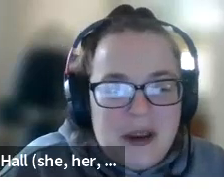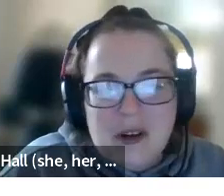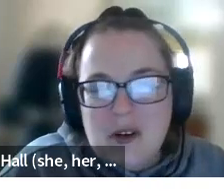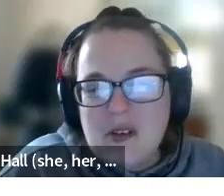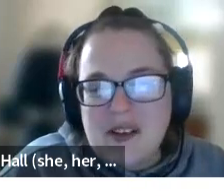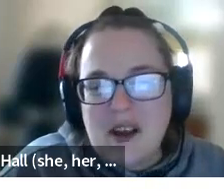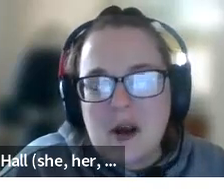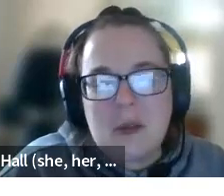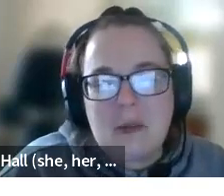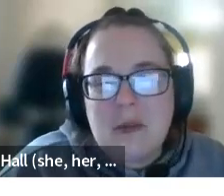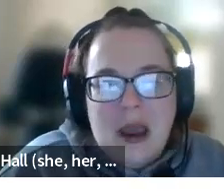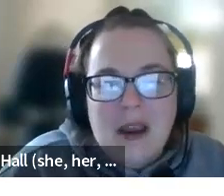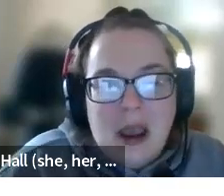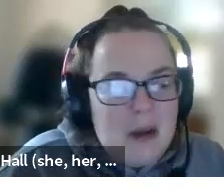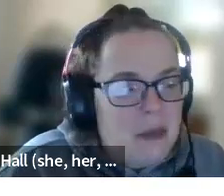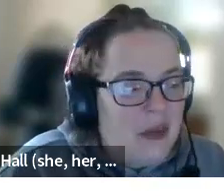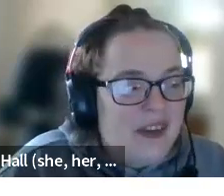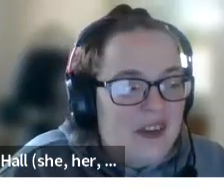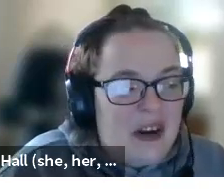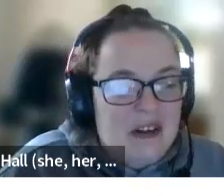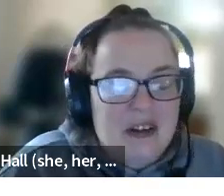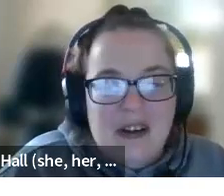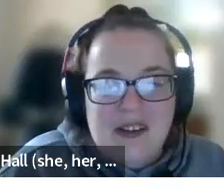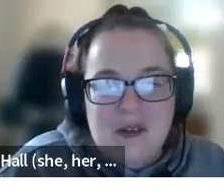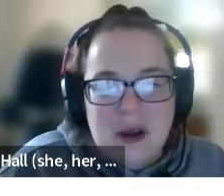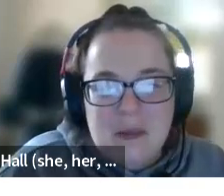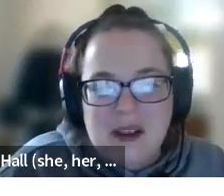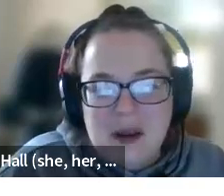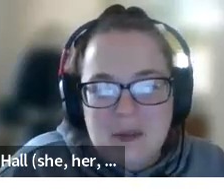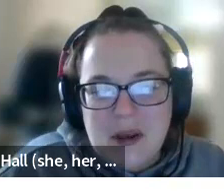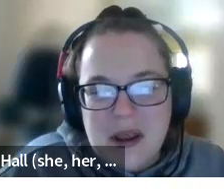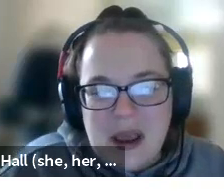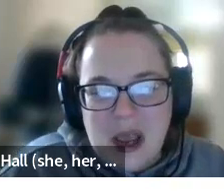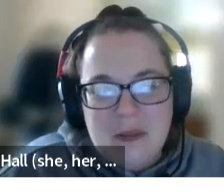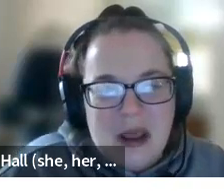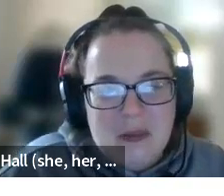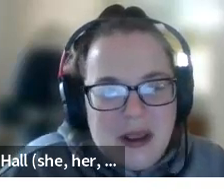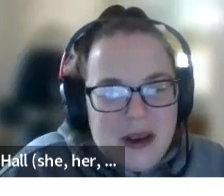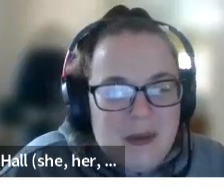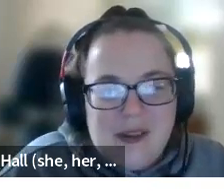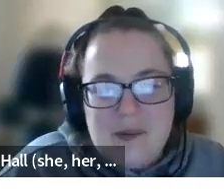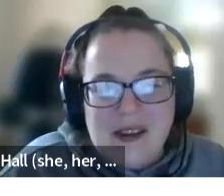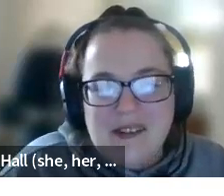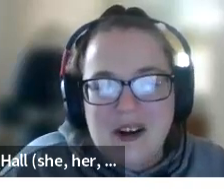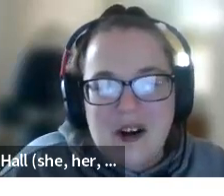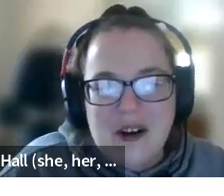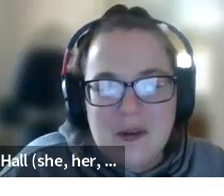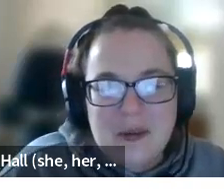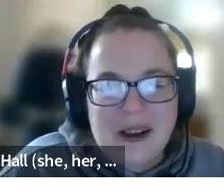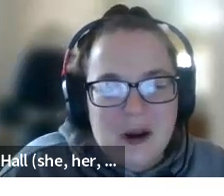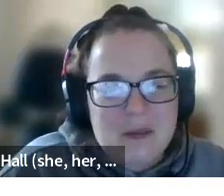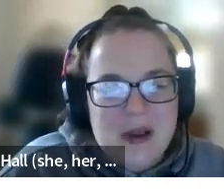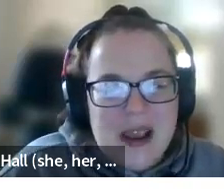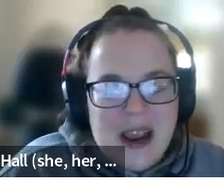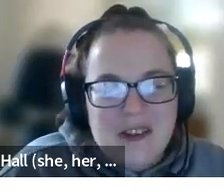and tomatoes. I put things in the ground and I see what comes up. I am not by any means a master gardener,